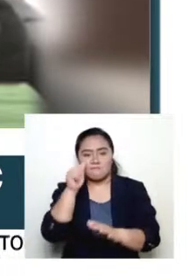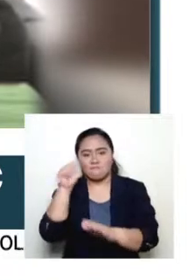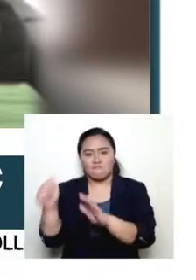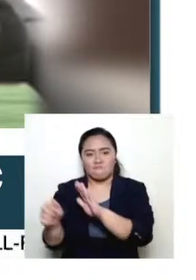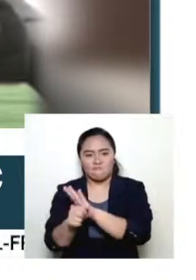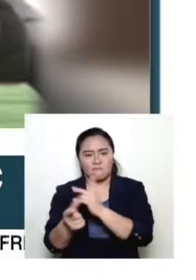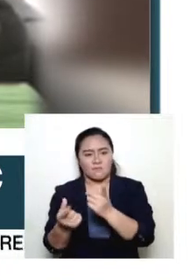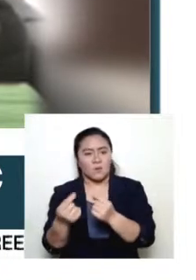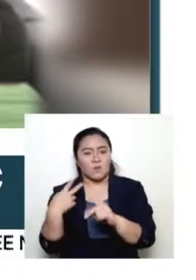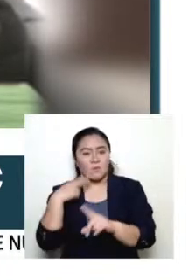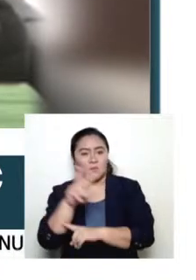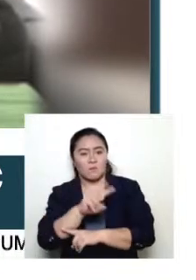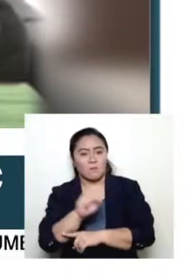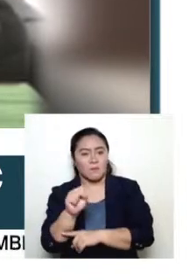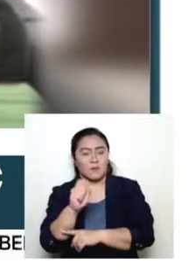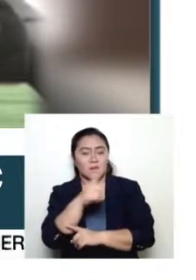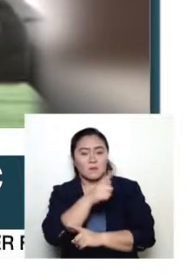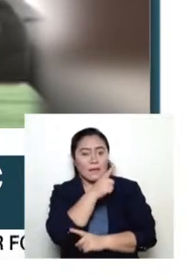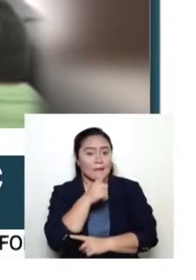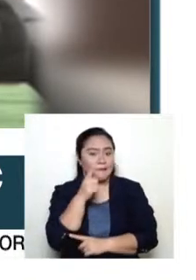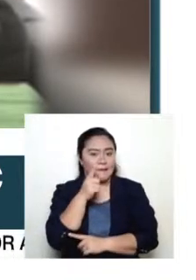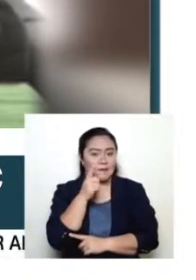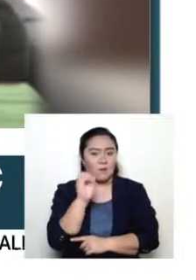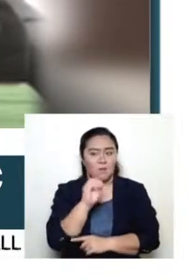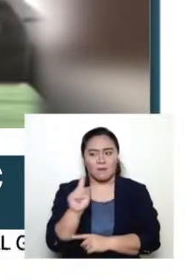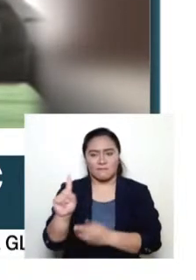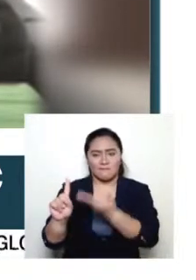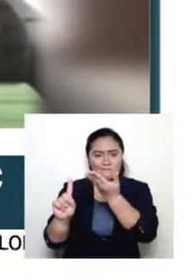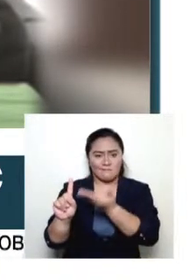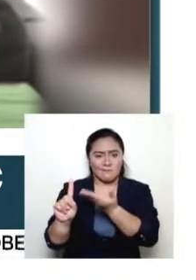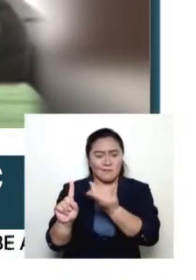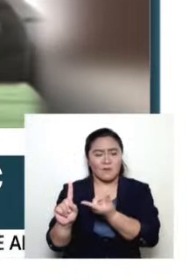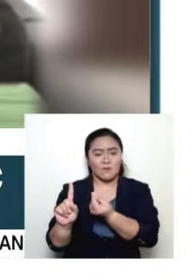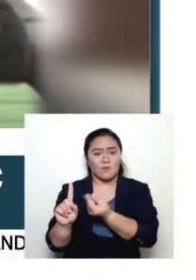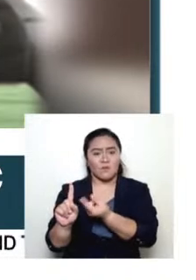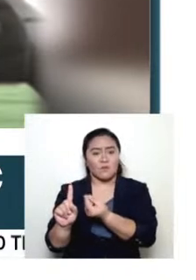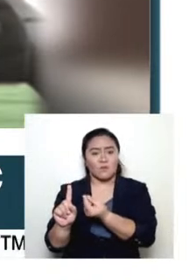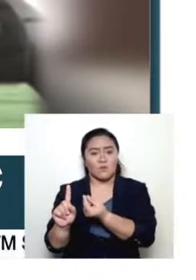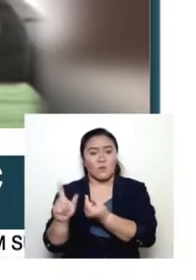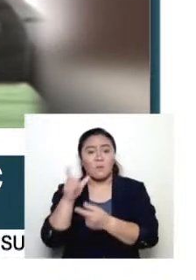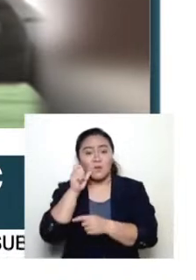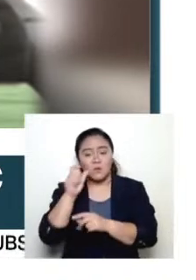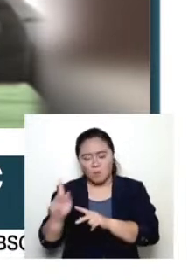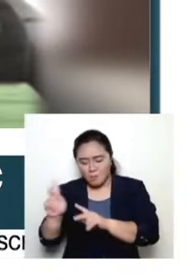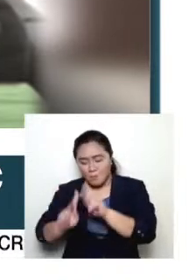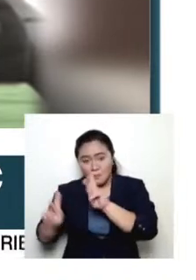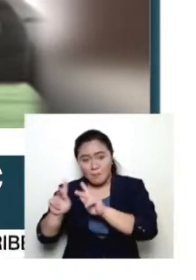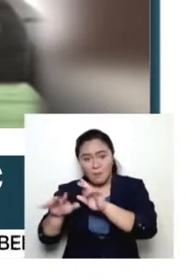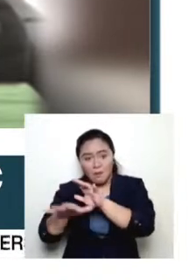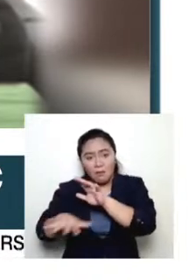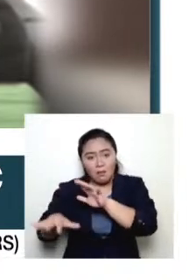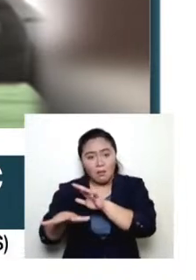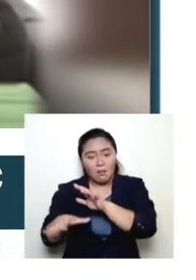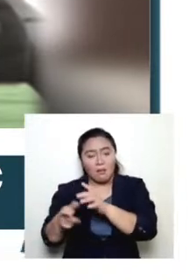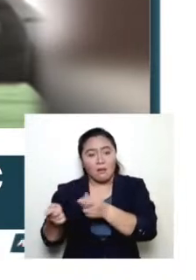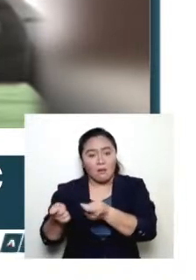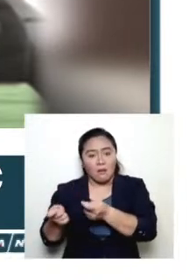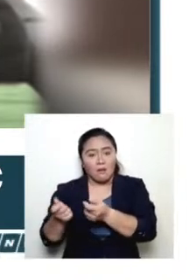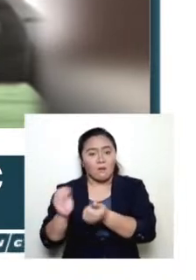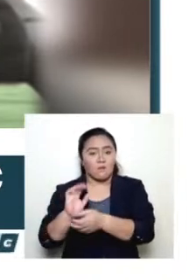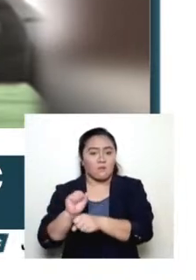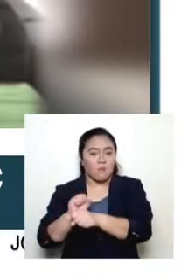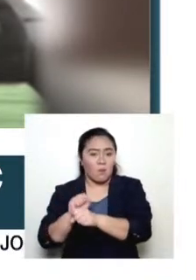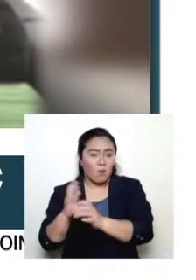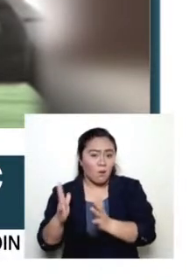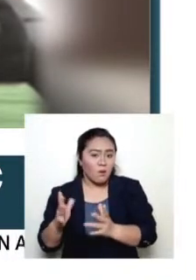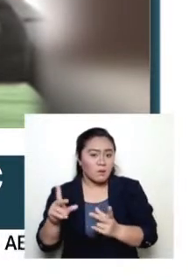Lenny Robredo without even himself doing that, but his minions doing it for him. So, hindi naman ganun tama. If he wants